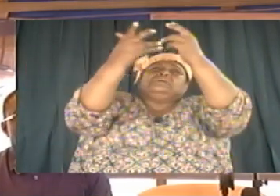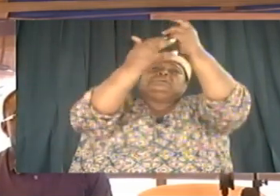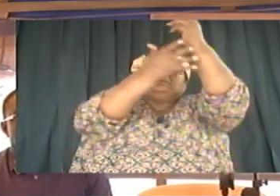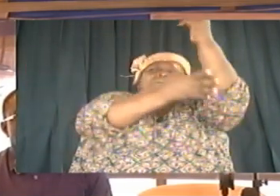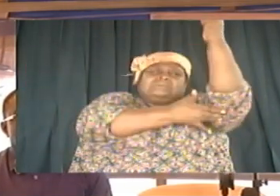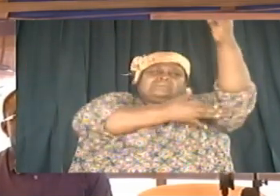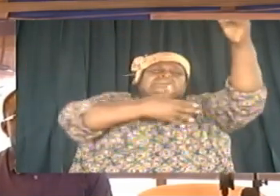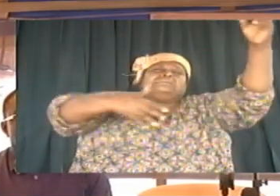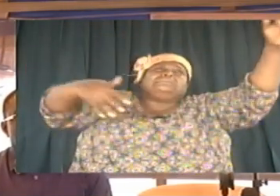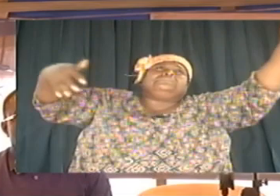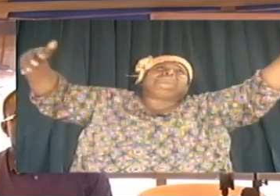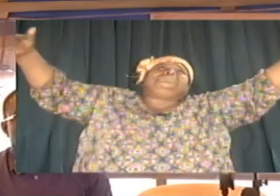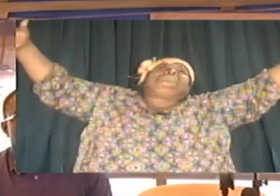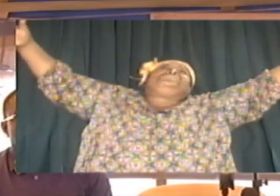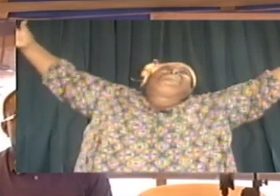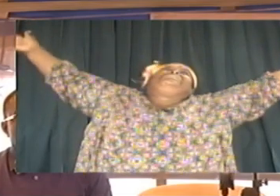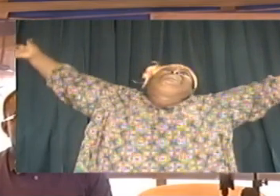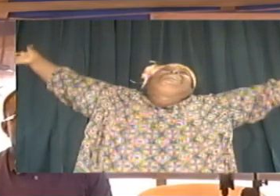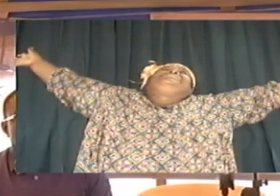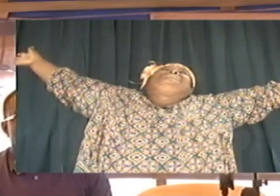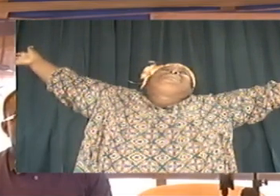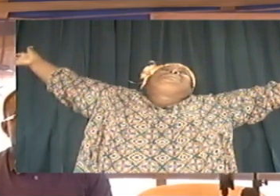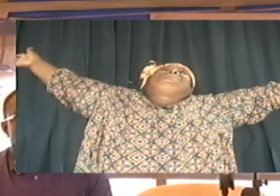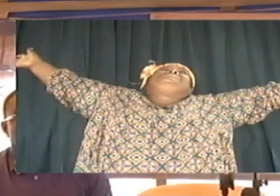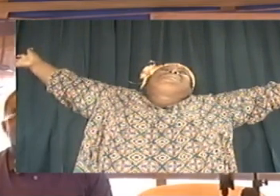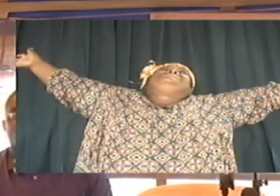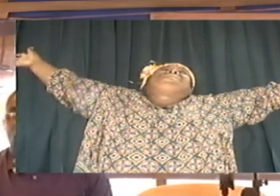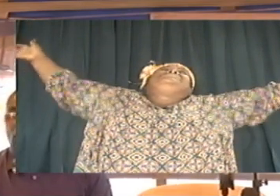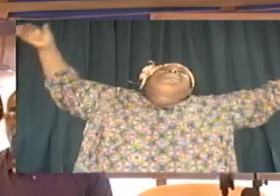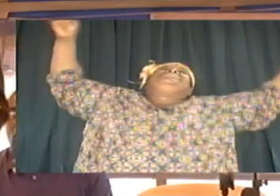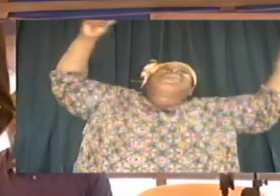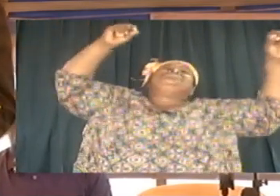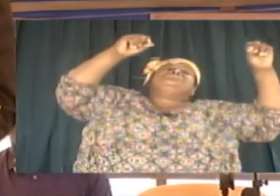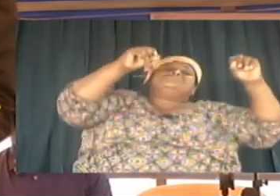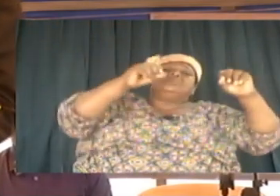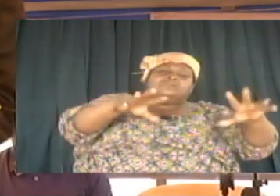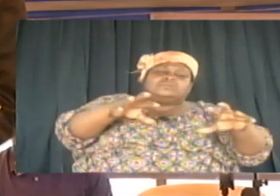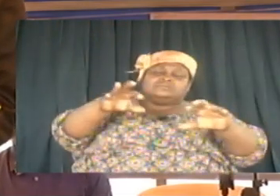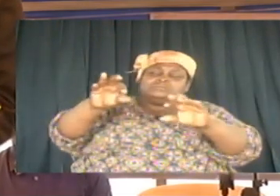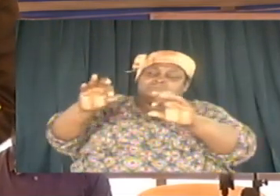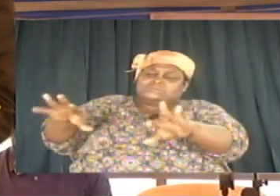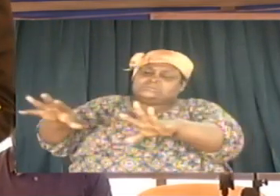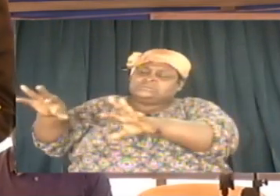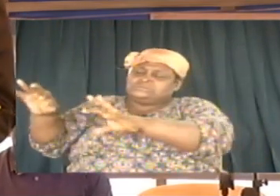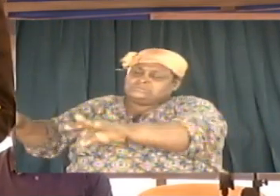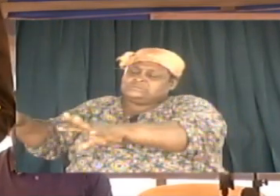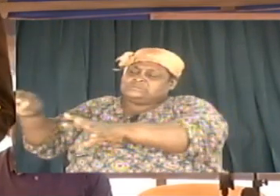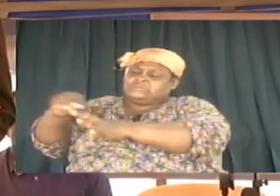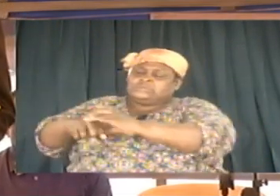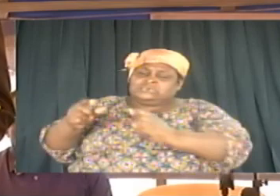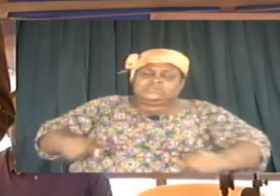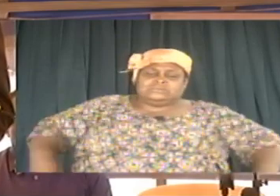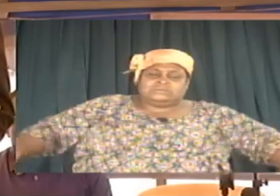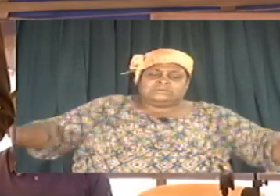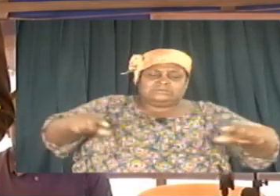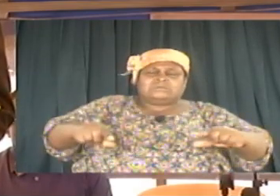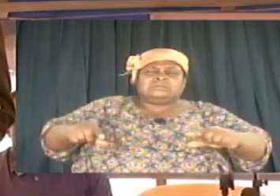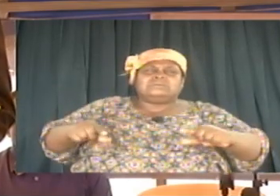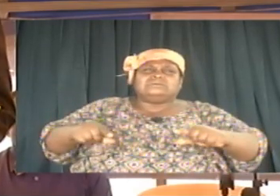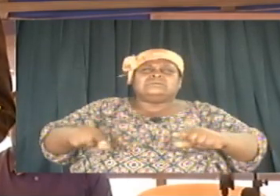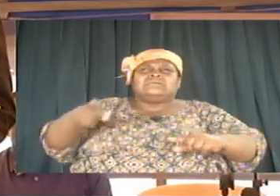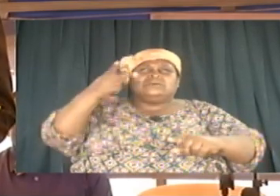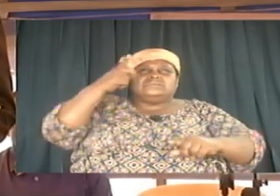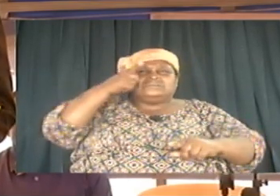they are stretched out, and then dripping to the ground. Look at his brow. There